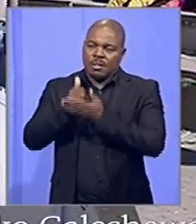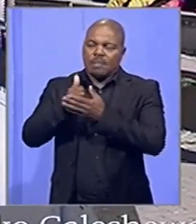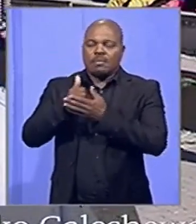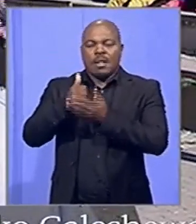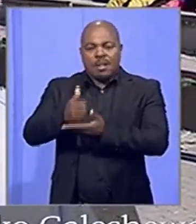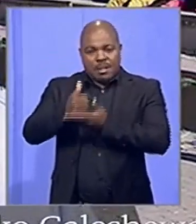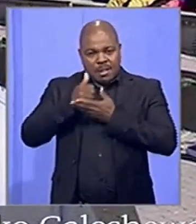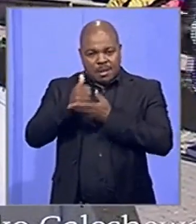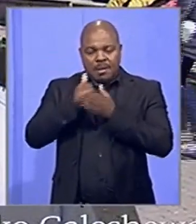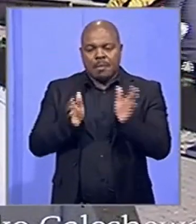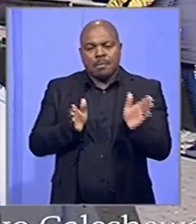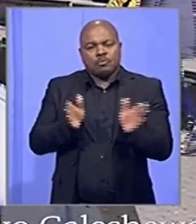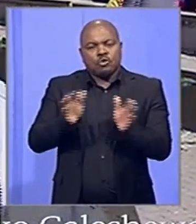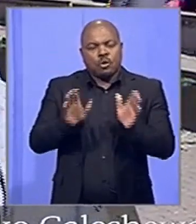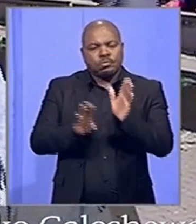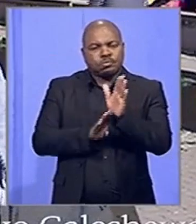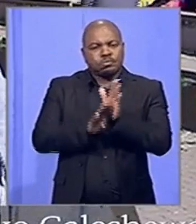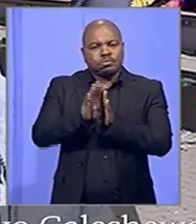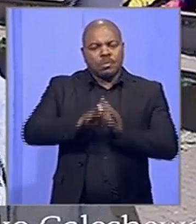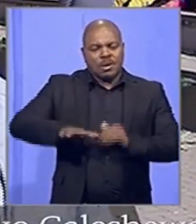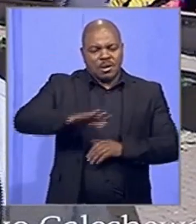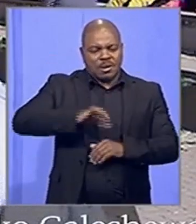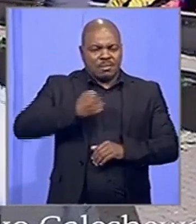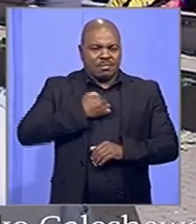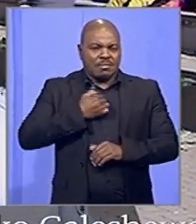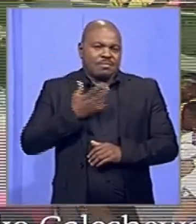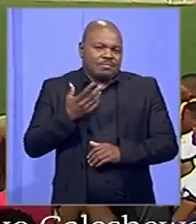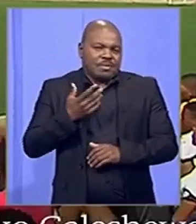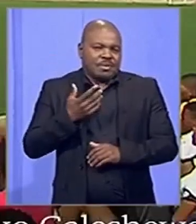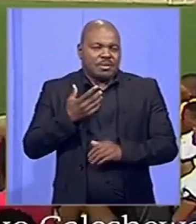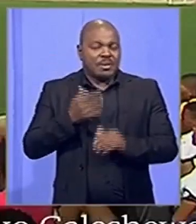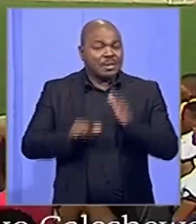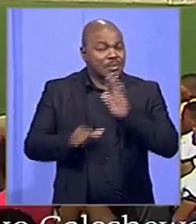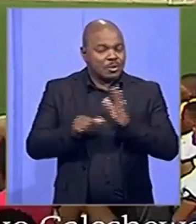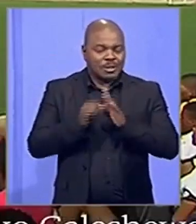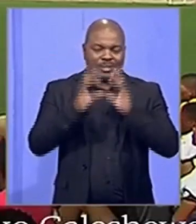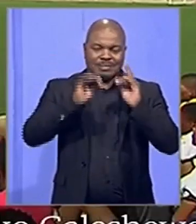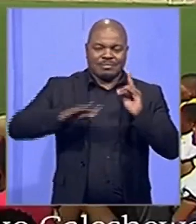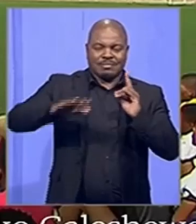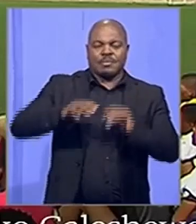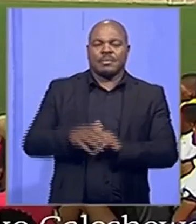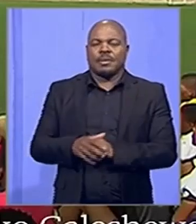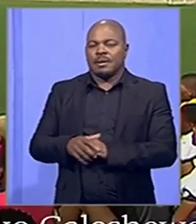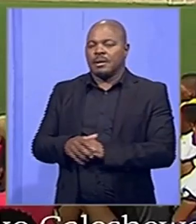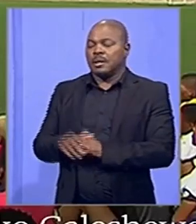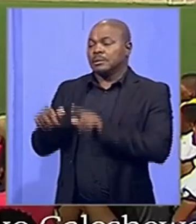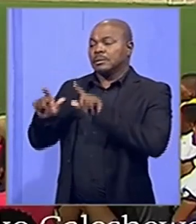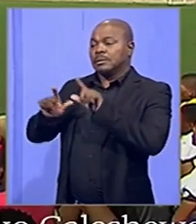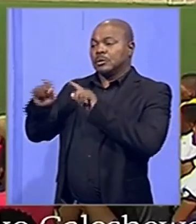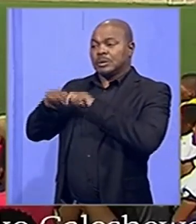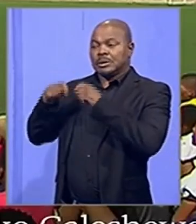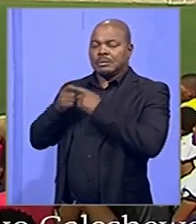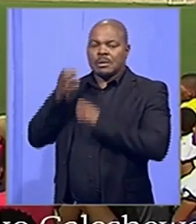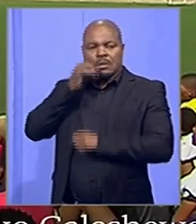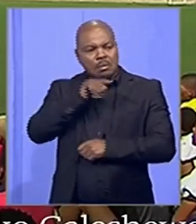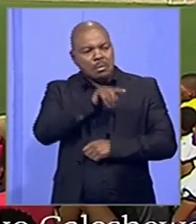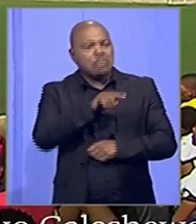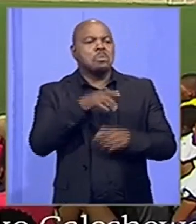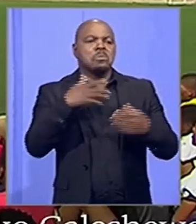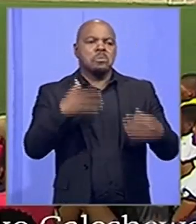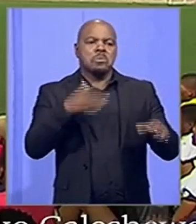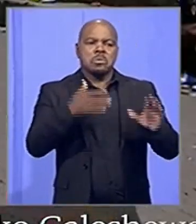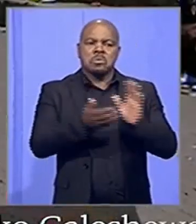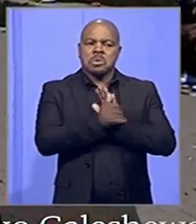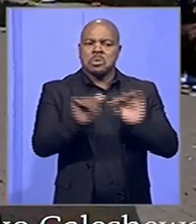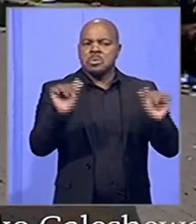mo area ya rona, mainly around facilities. A team Mamelodi Sundowns e thabisitswe ke talente dipapading